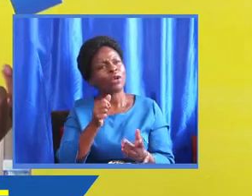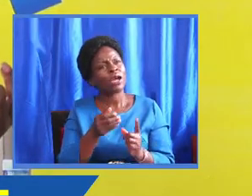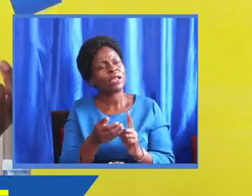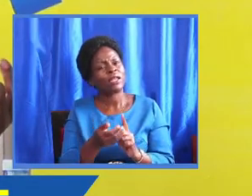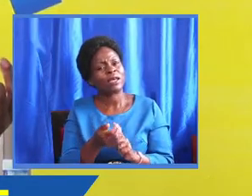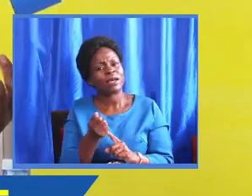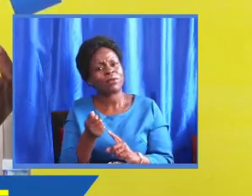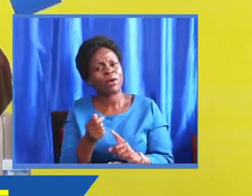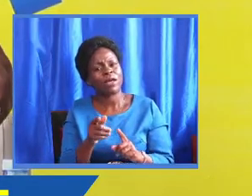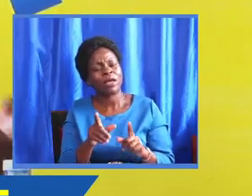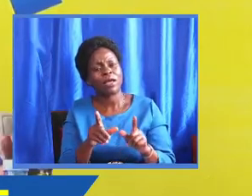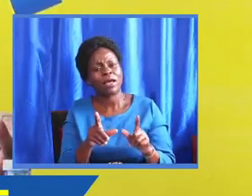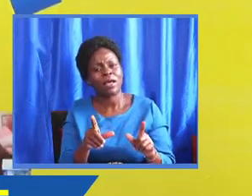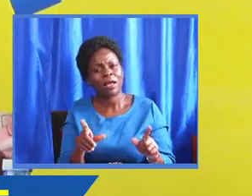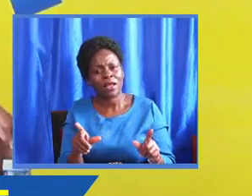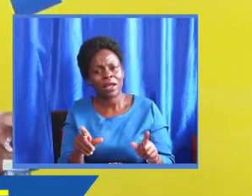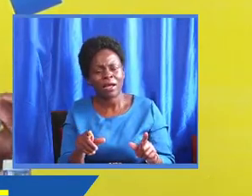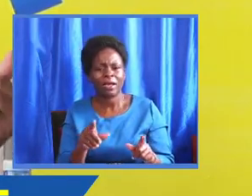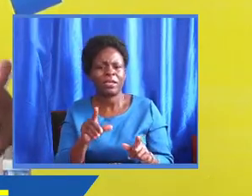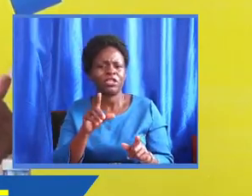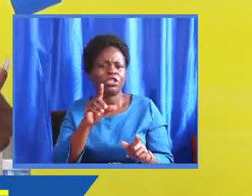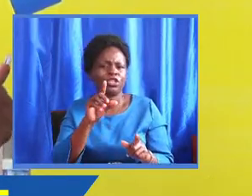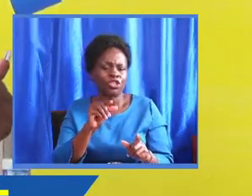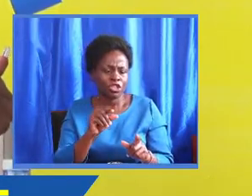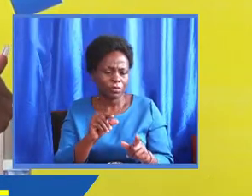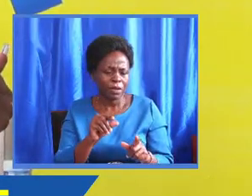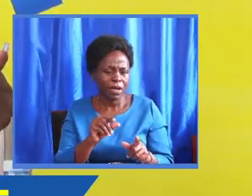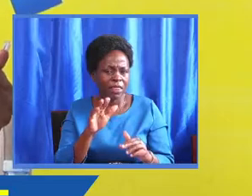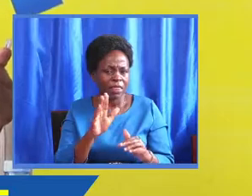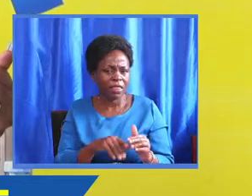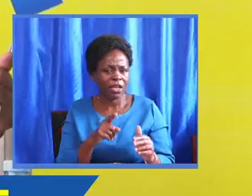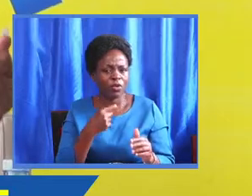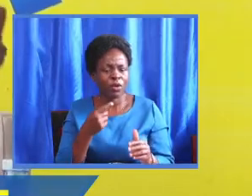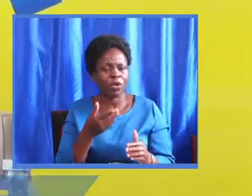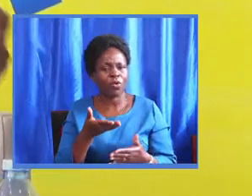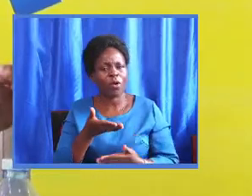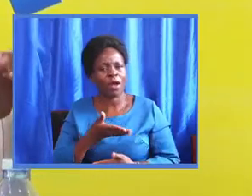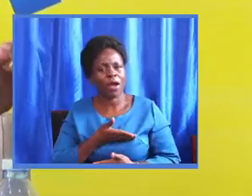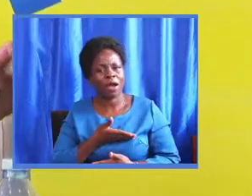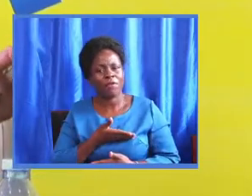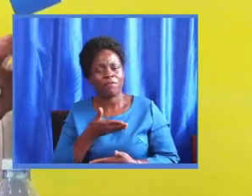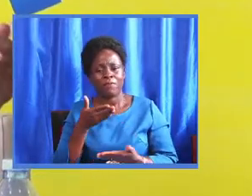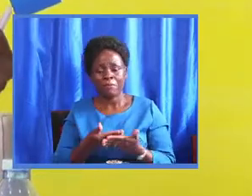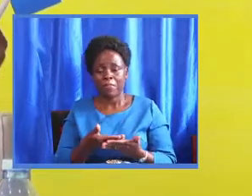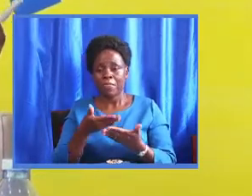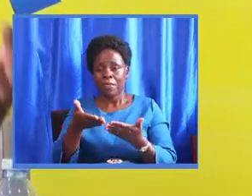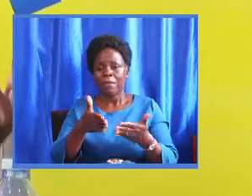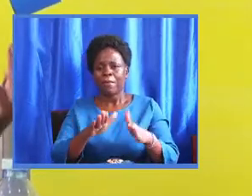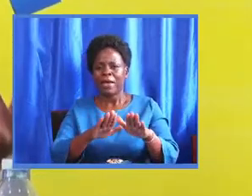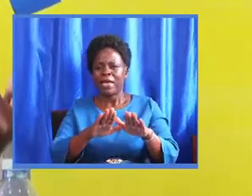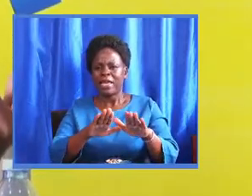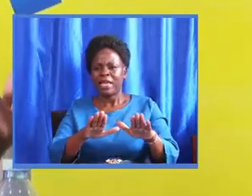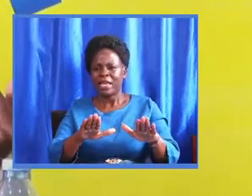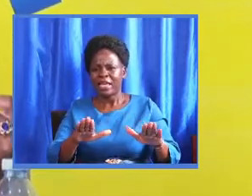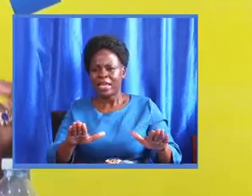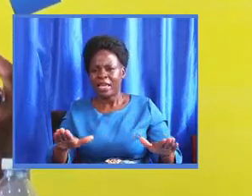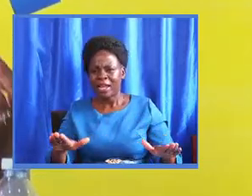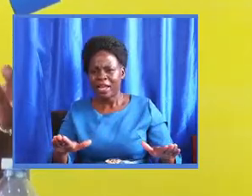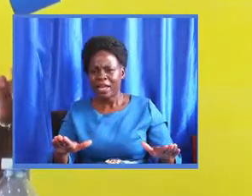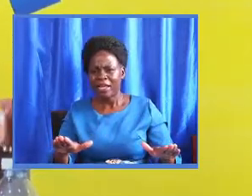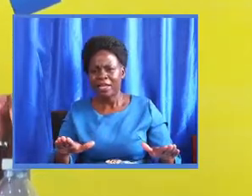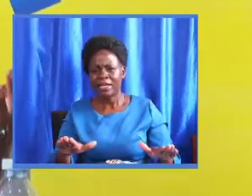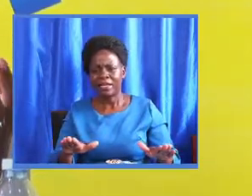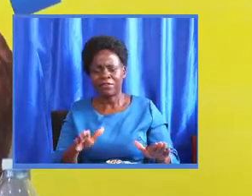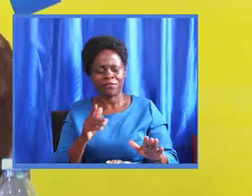it slightly cheaper than one that has, okay? Buying a plot of land that has planning approval on it for